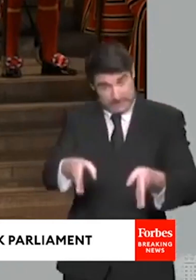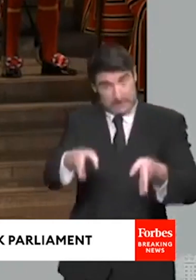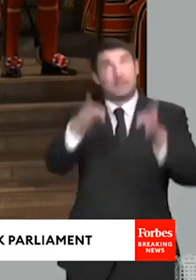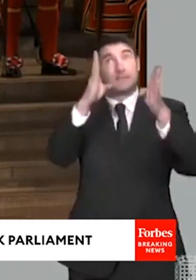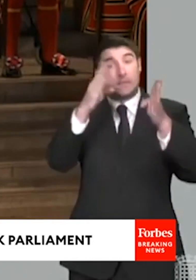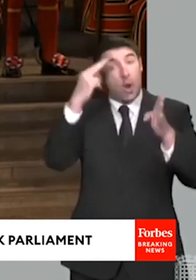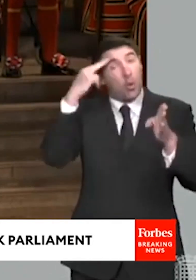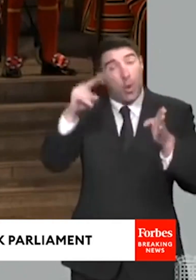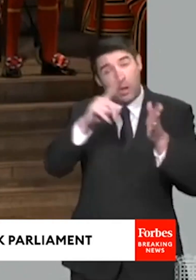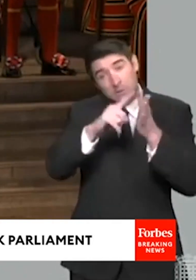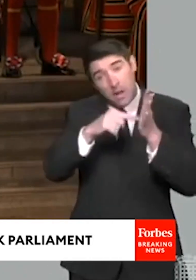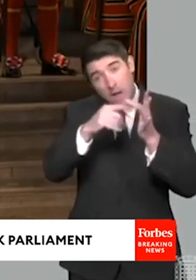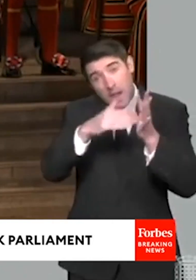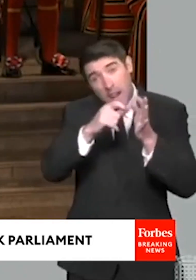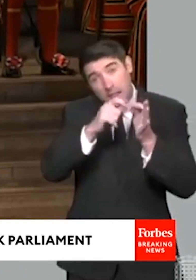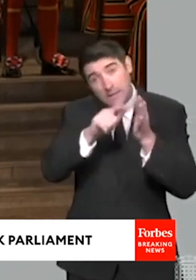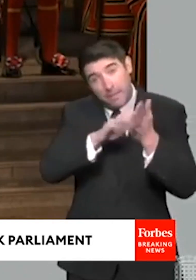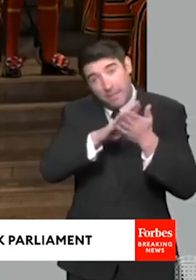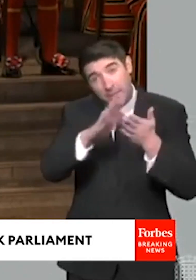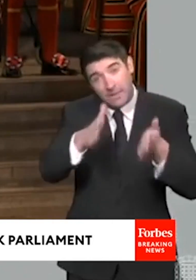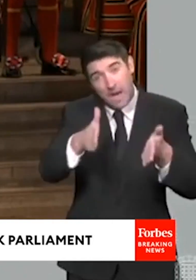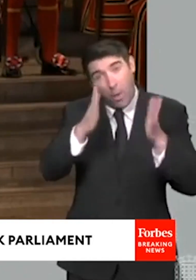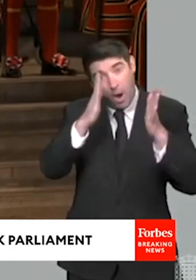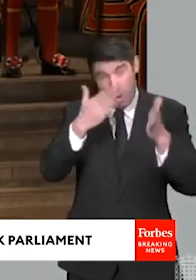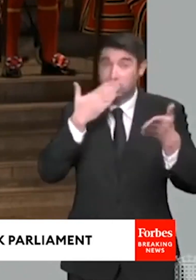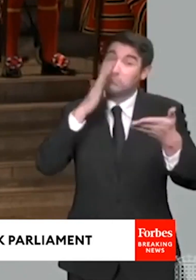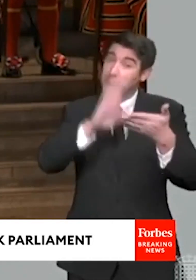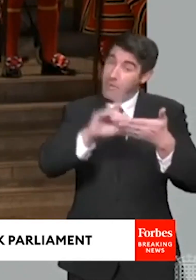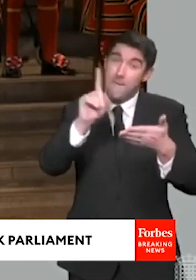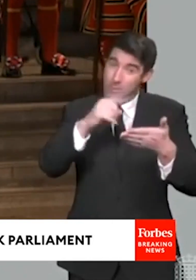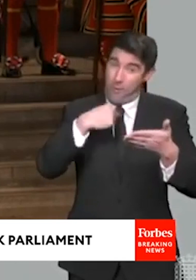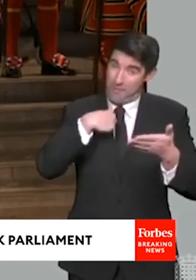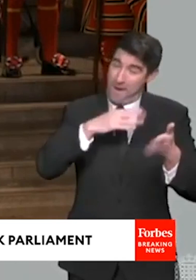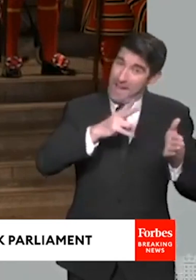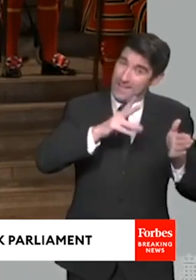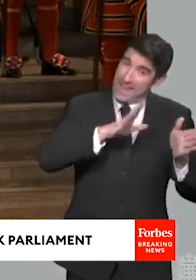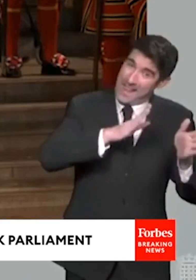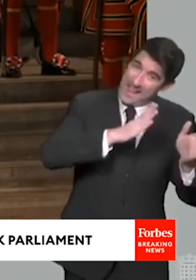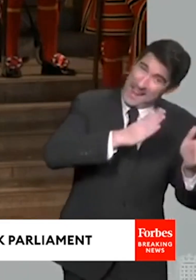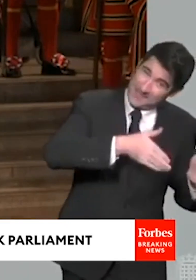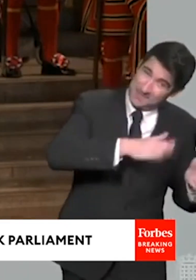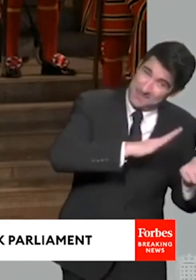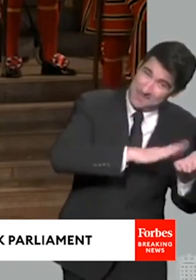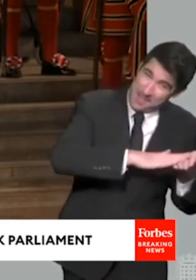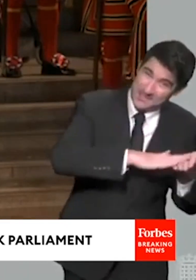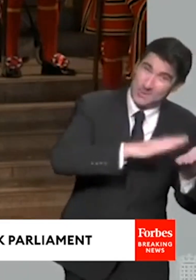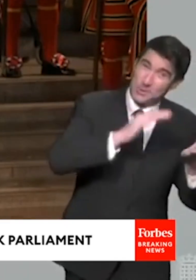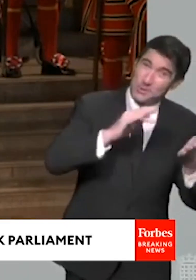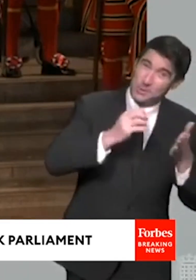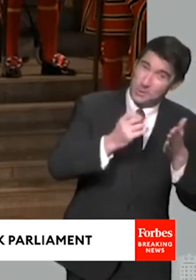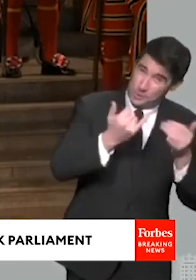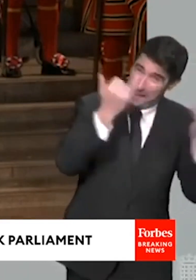Diamond Jubilee, will mark the passage of the late Queen's progress from Buckingham